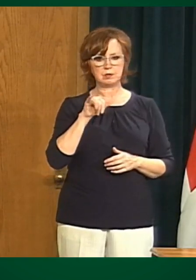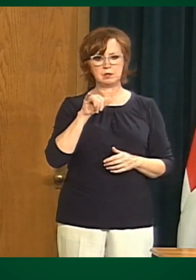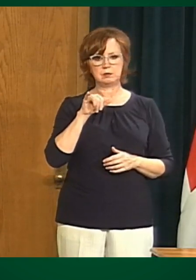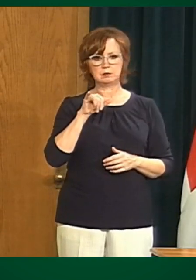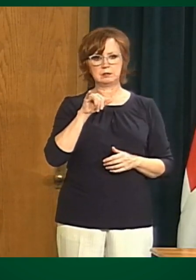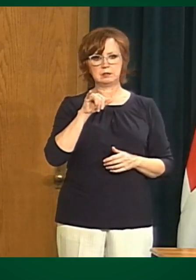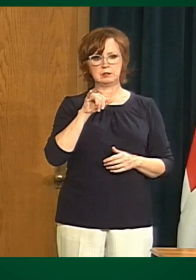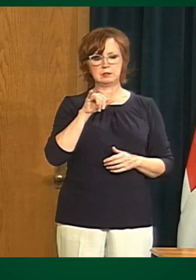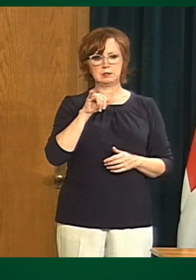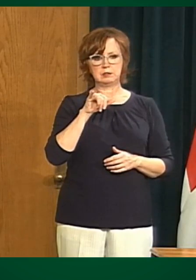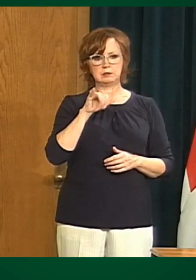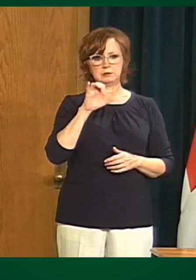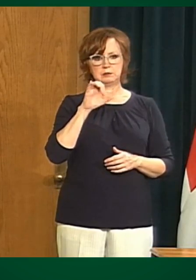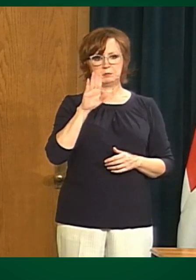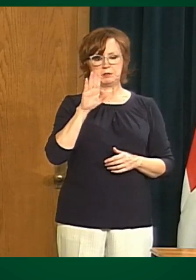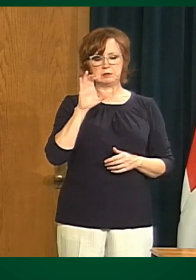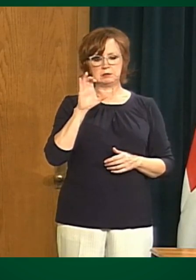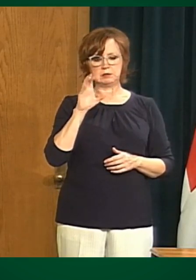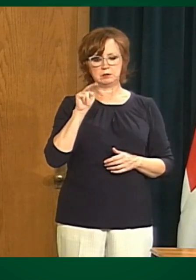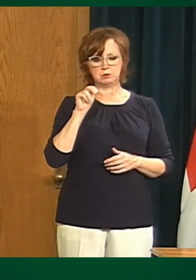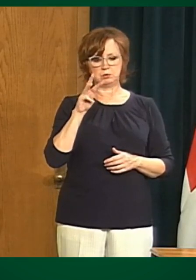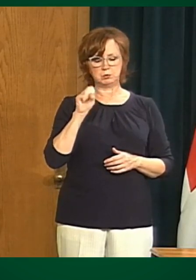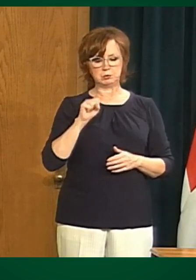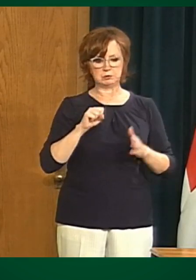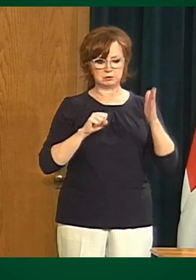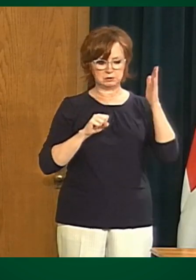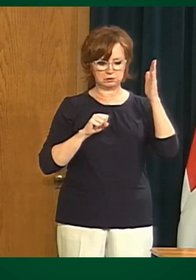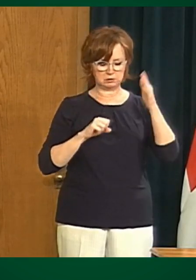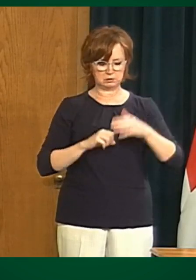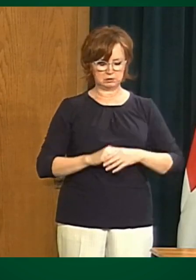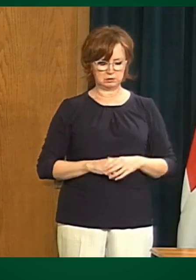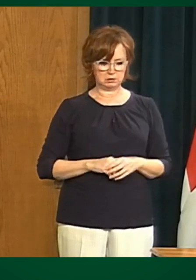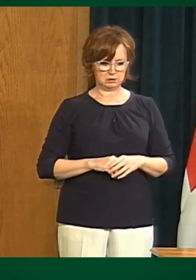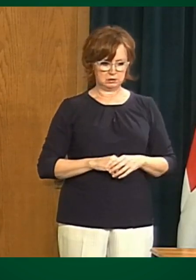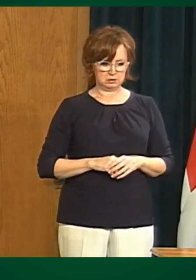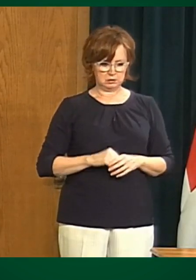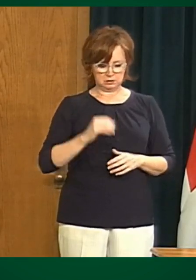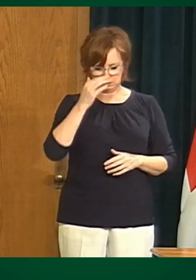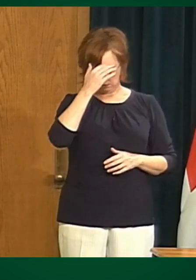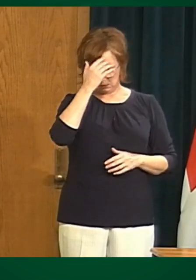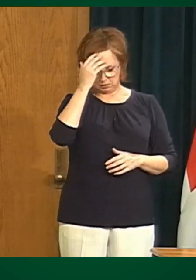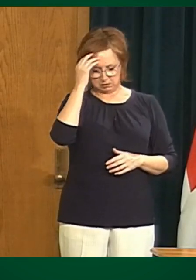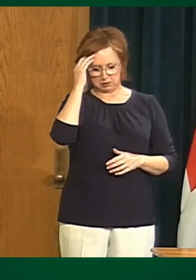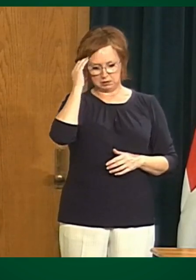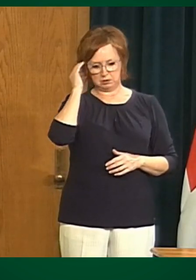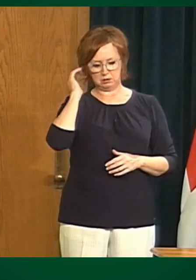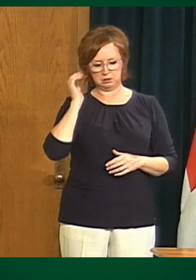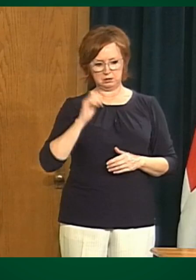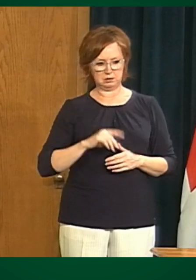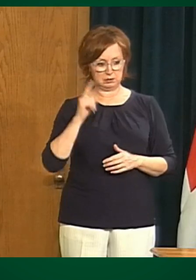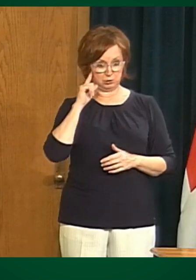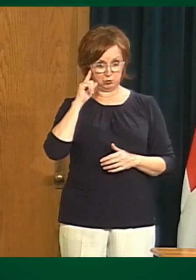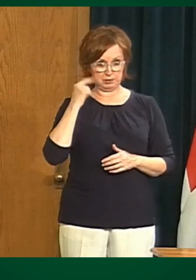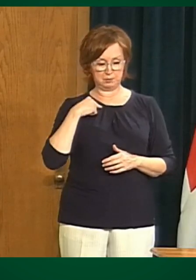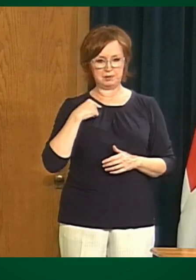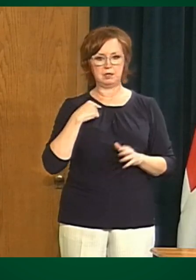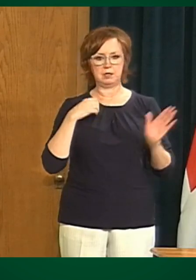CBC. Thank you. Your surge plan called for Lloydminster. Oh, can you hear me?